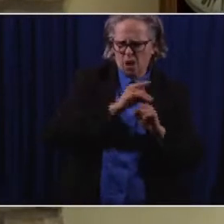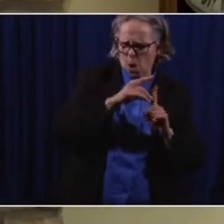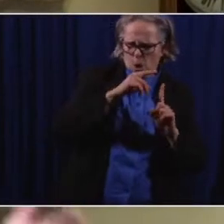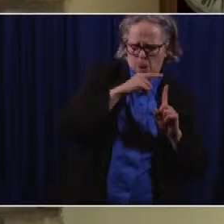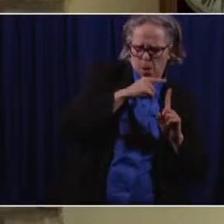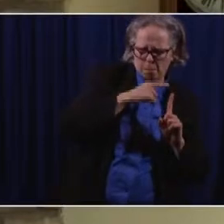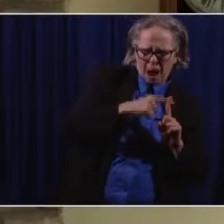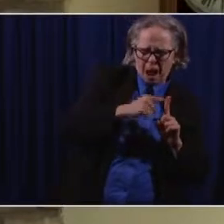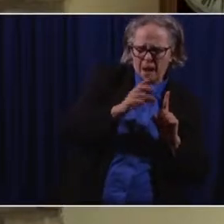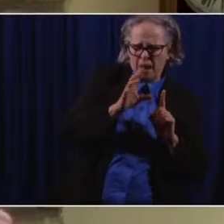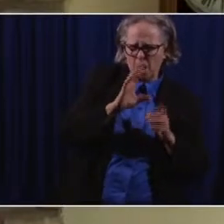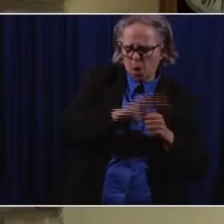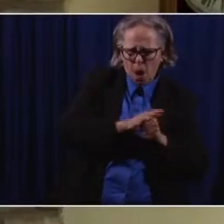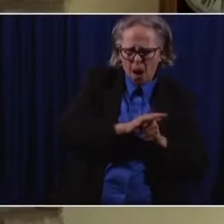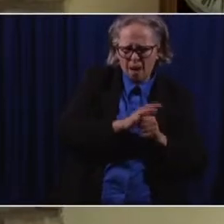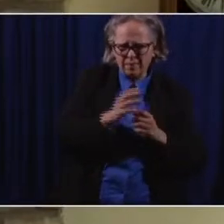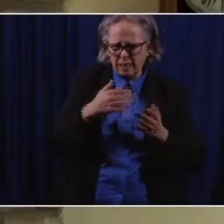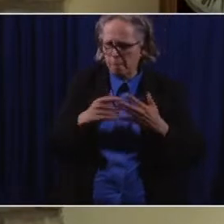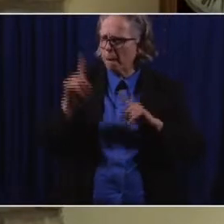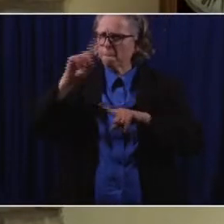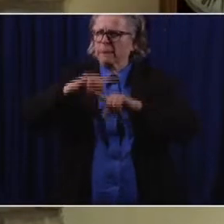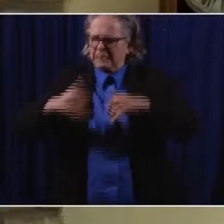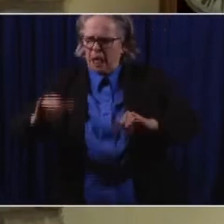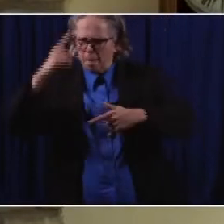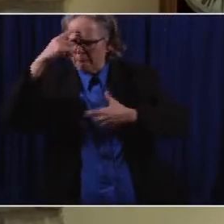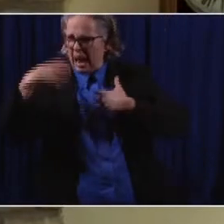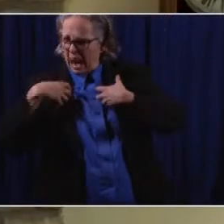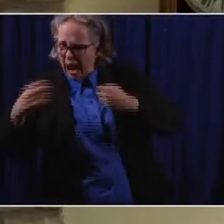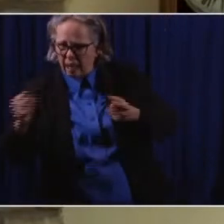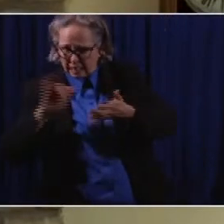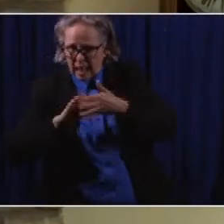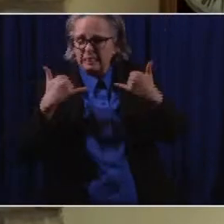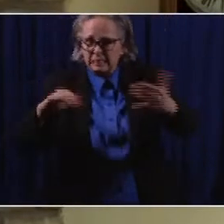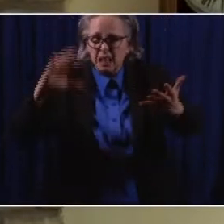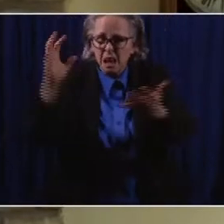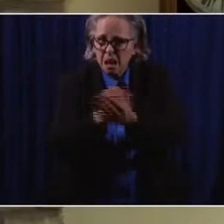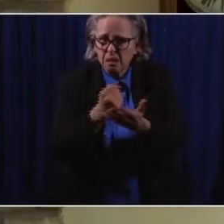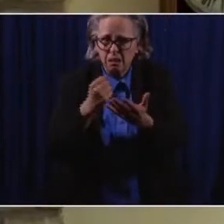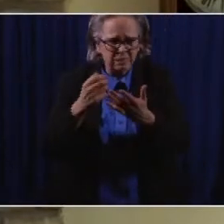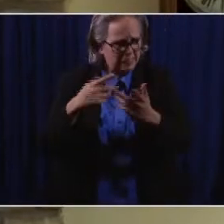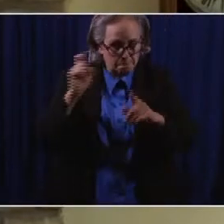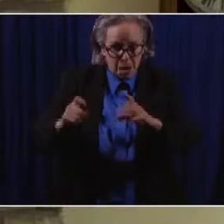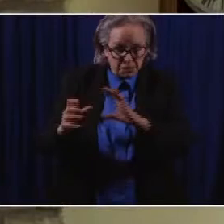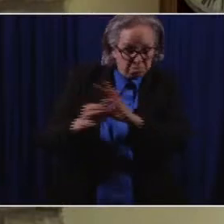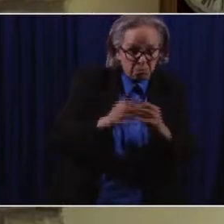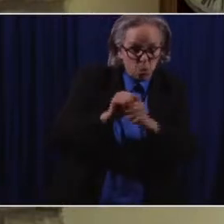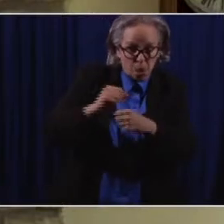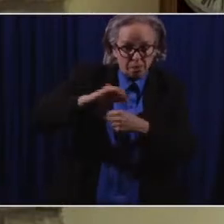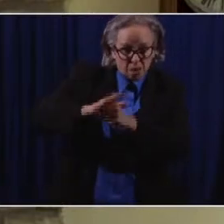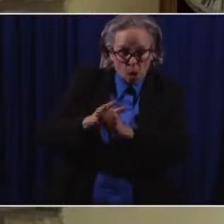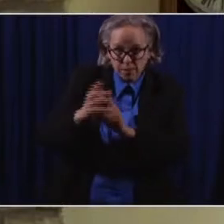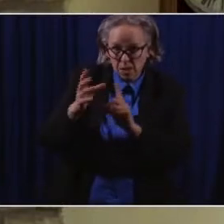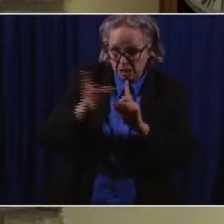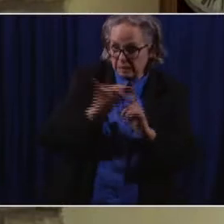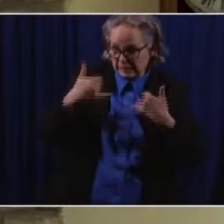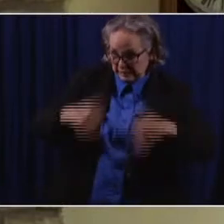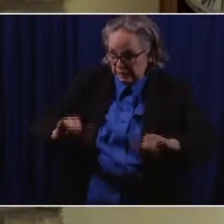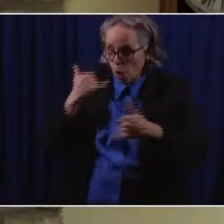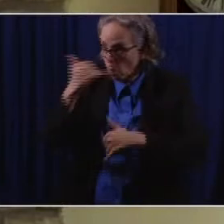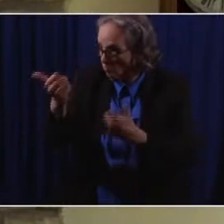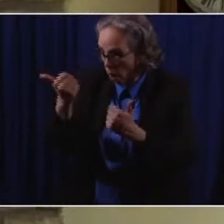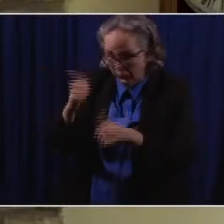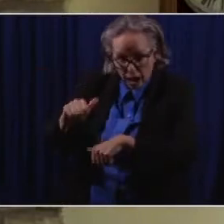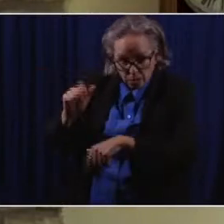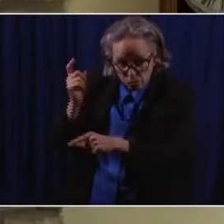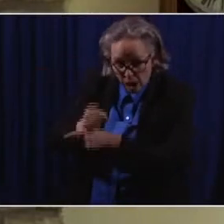a mental health problem, or I've got a drug addiction problem, whoever is on that other line will be able to help me or help